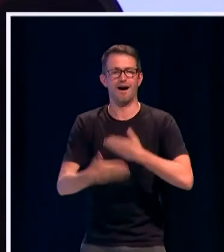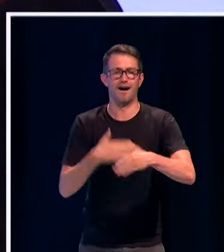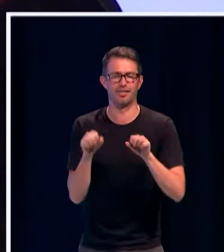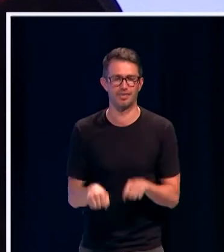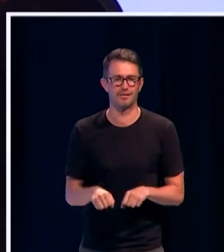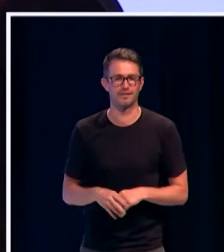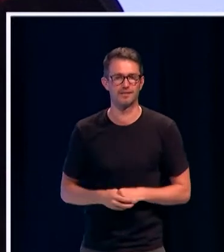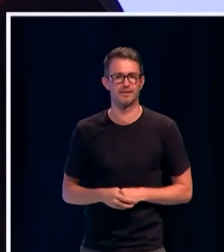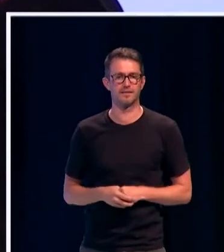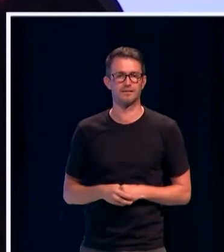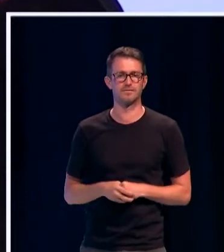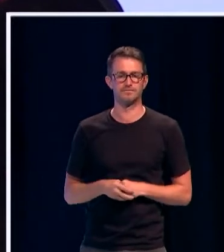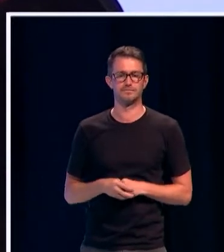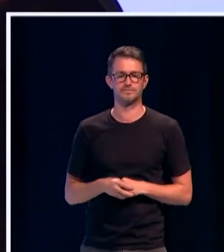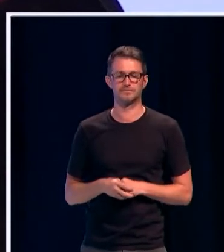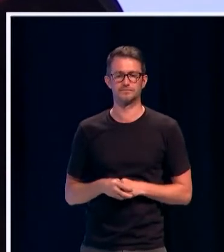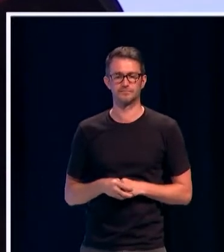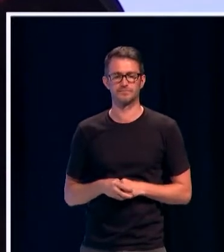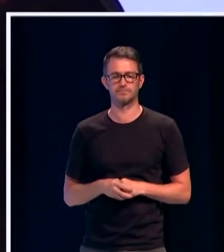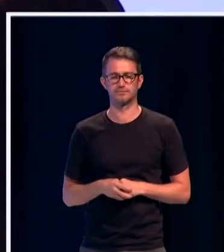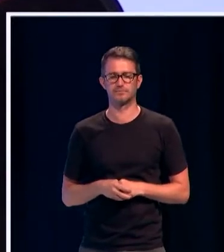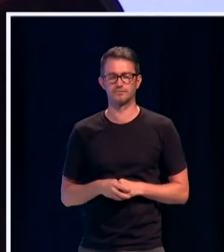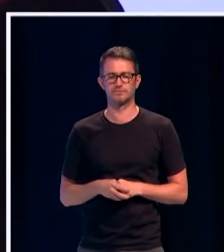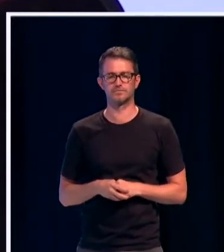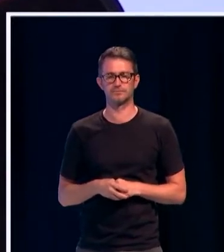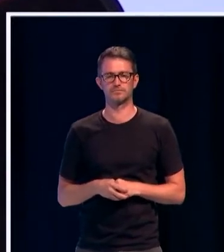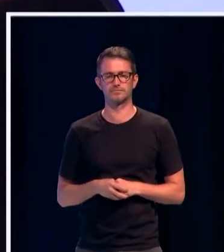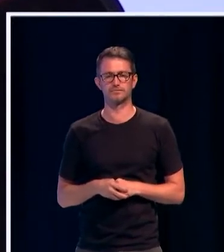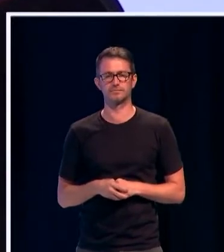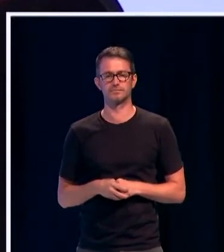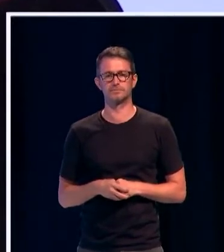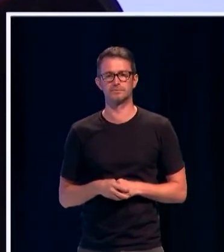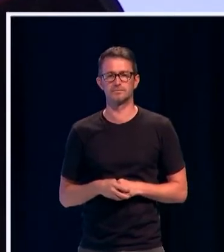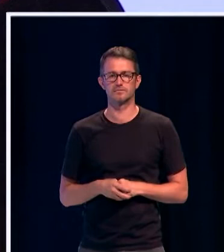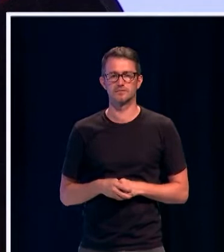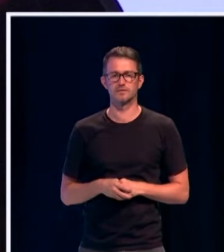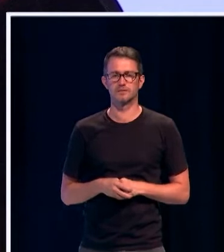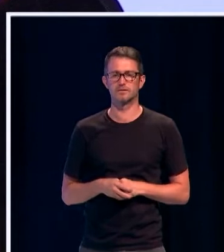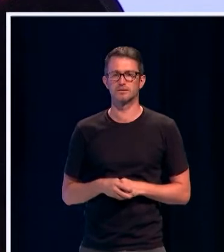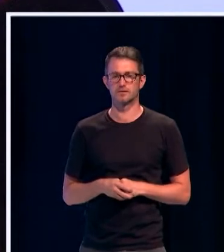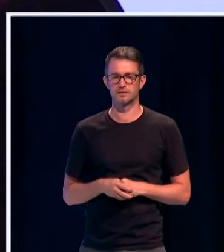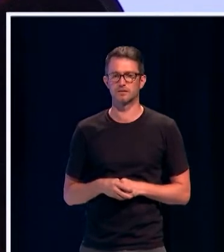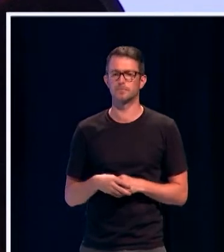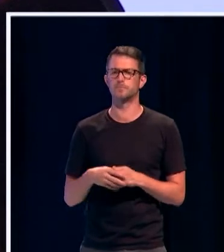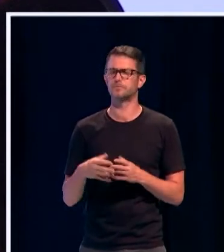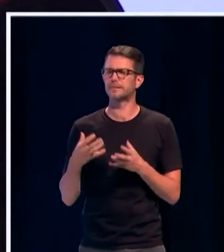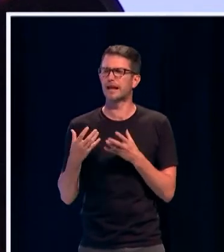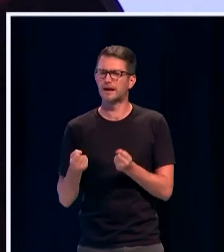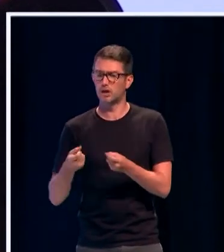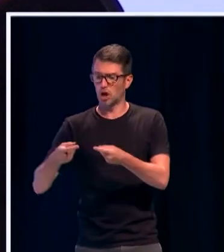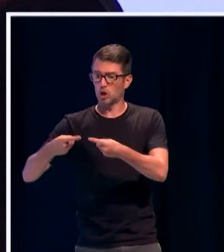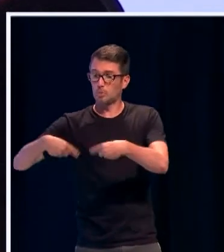when the what I mean is every committee, there is a government committee, local committee, digital people should